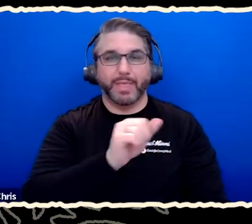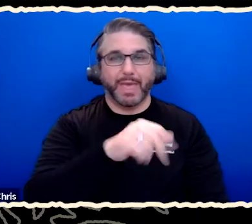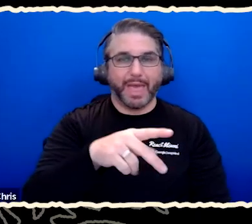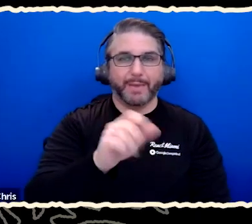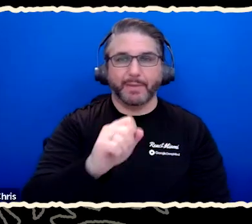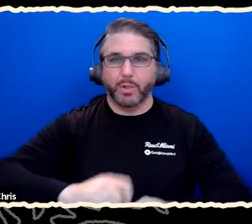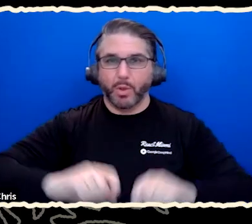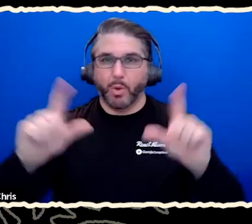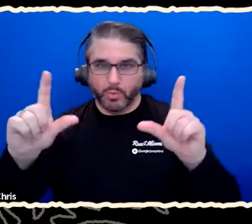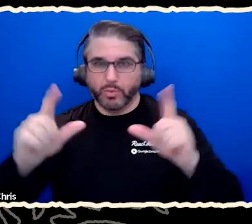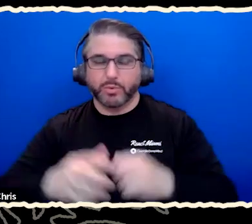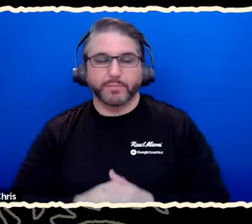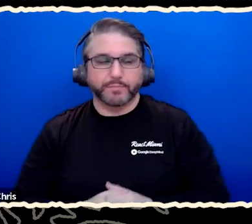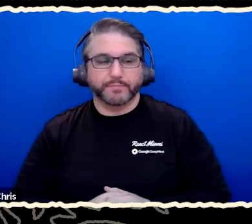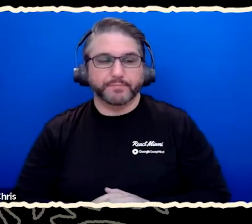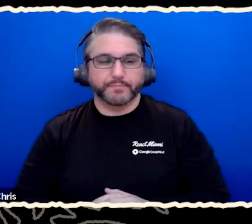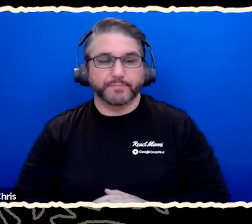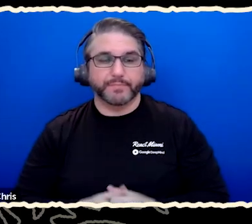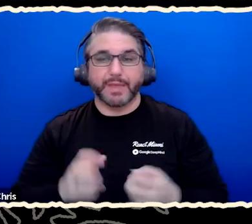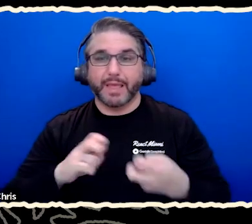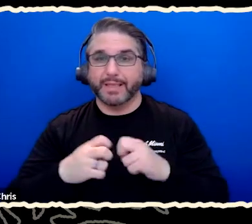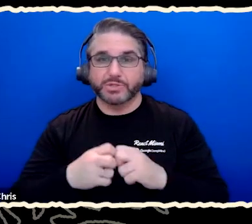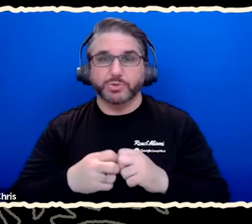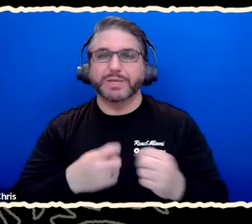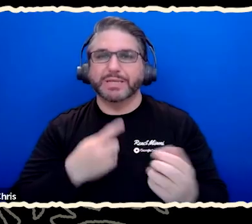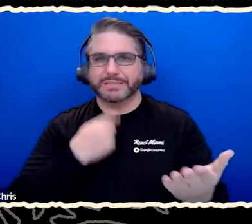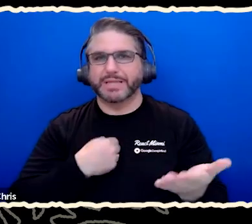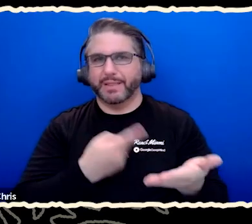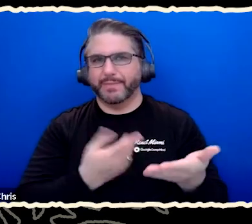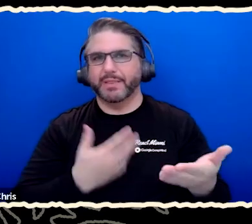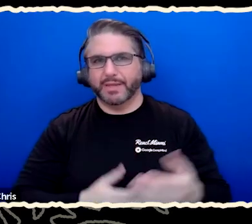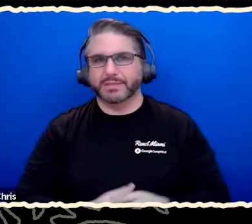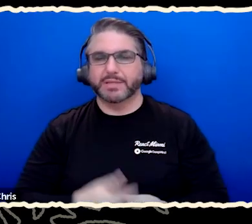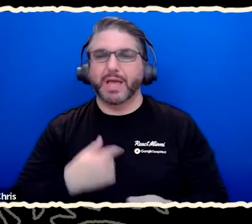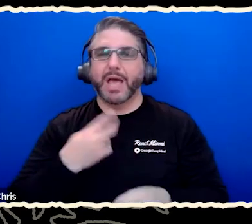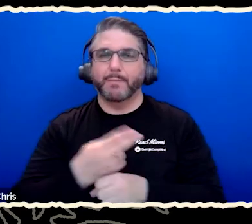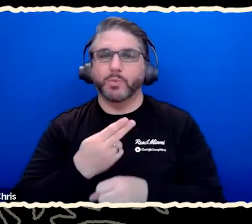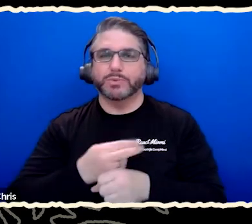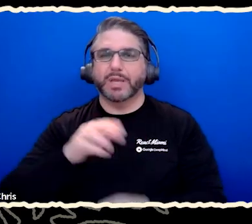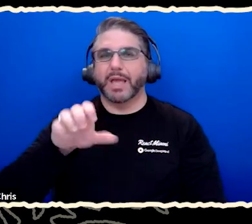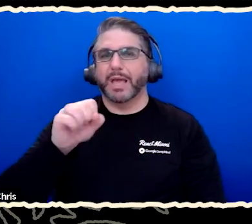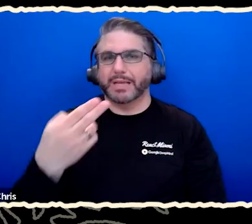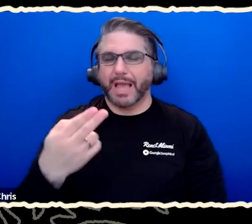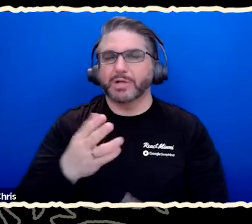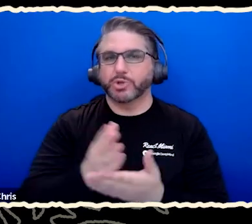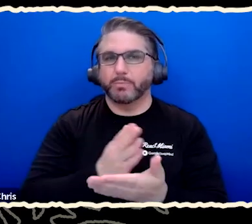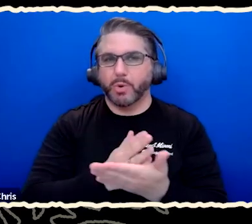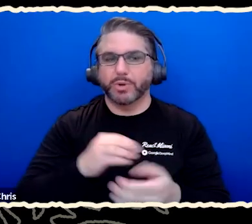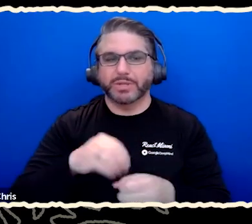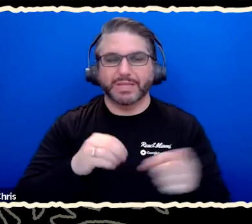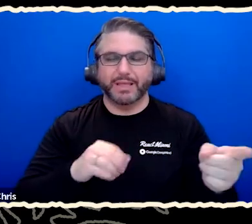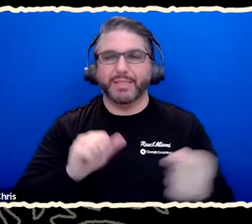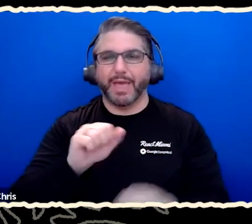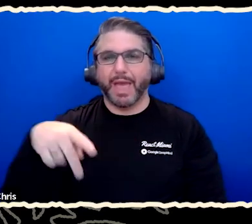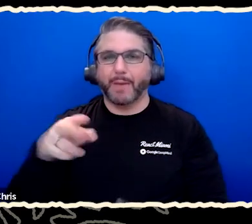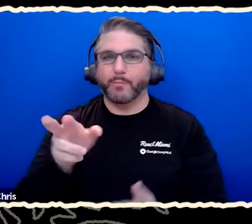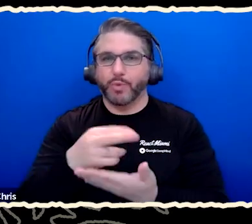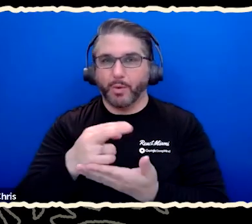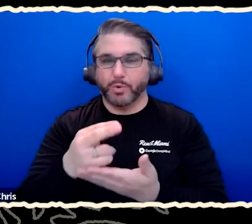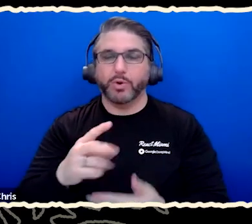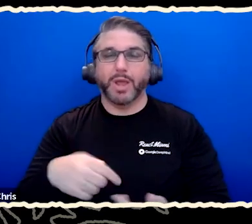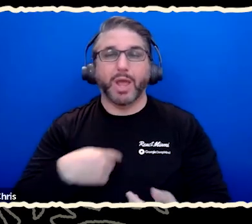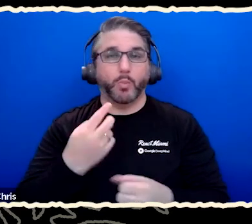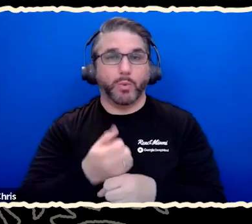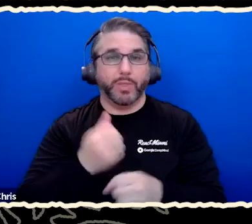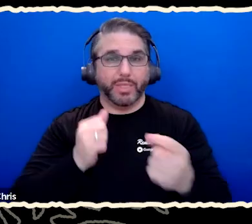load. And the issue is also telling me this. So I'm using cache components in the Next.js app router, and with that, I'm getting